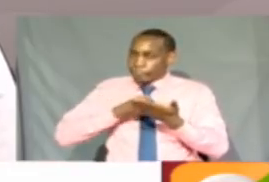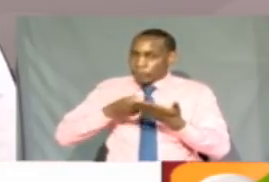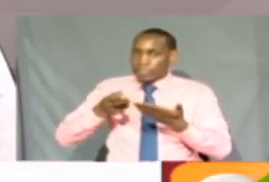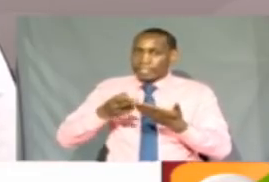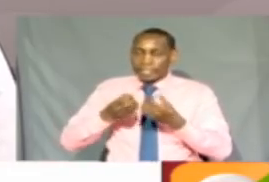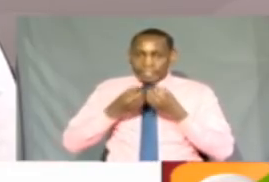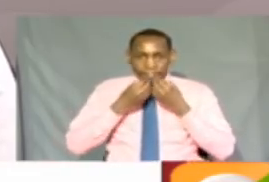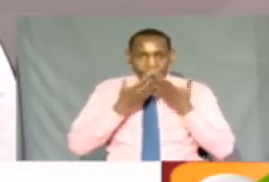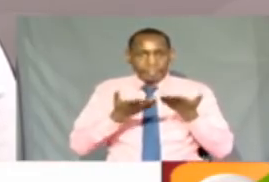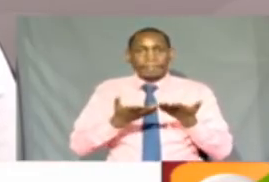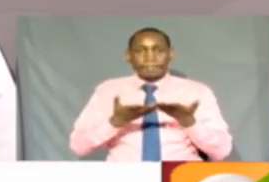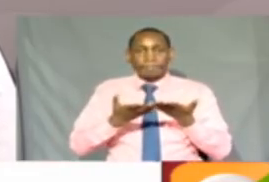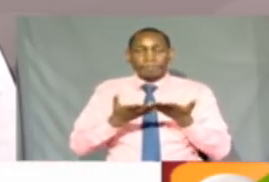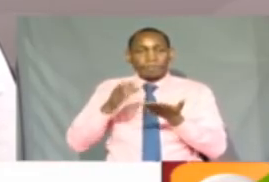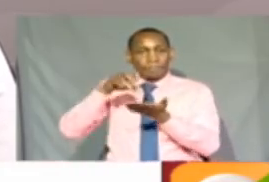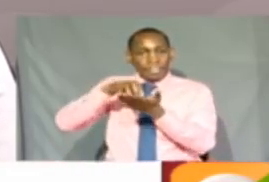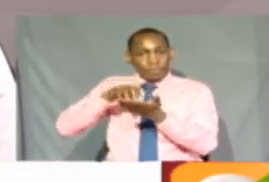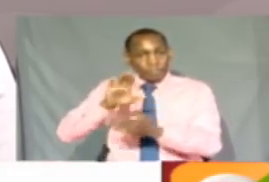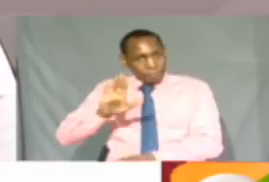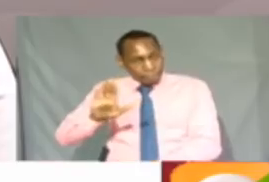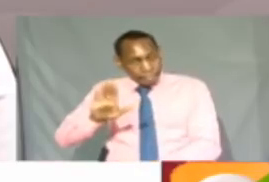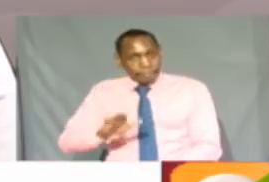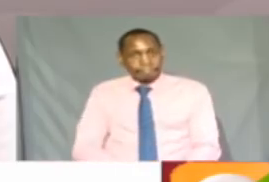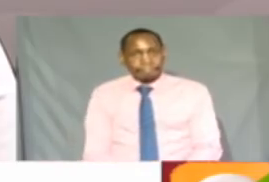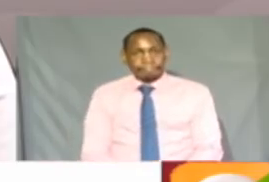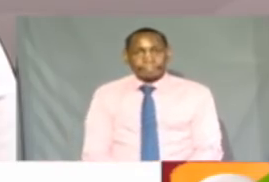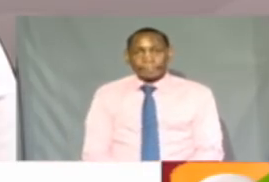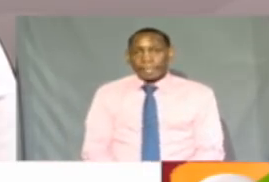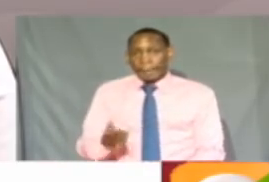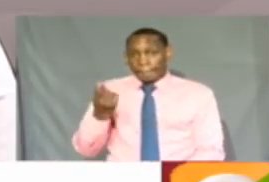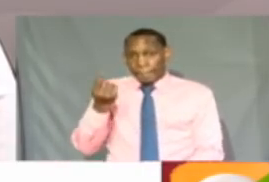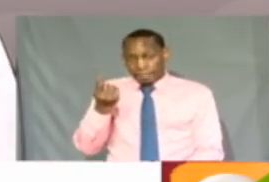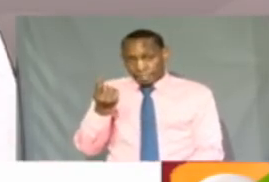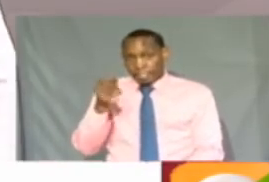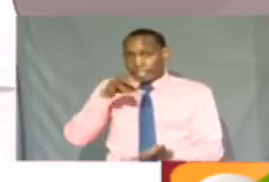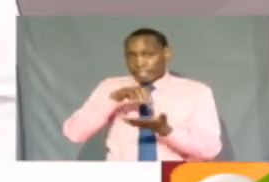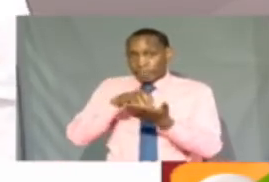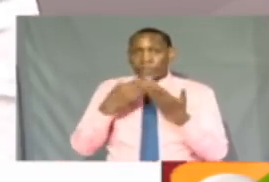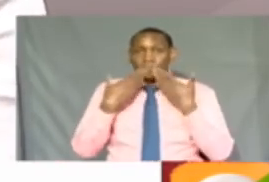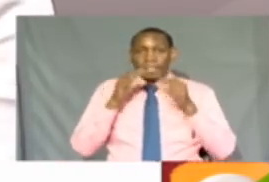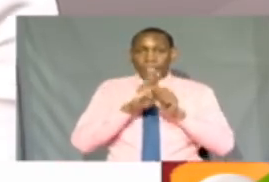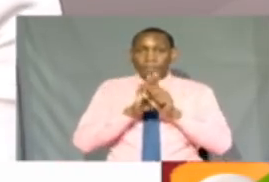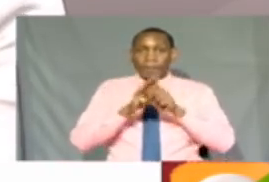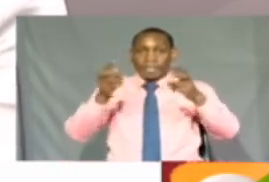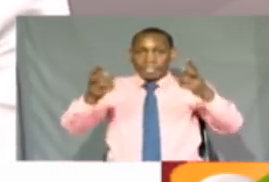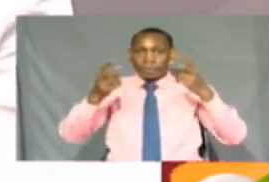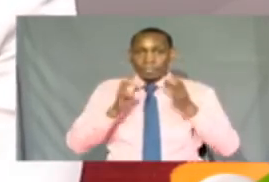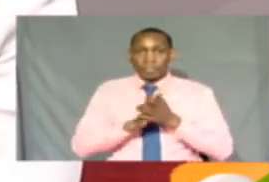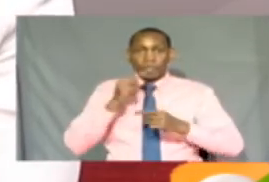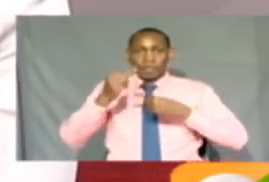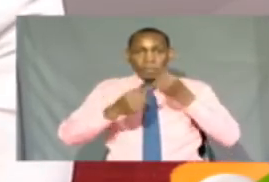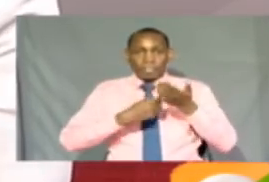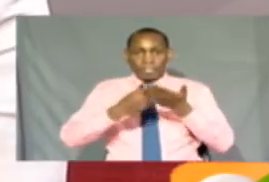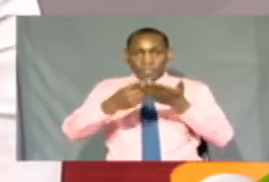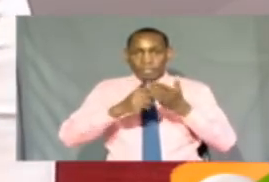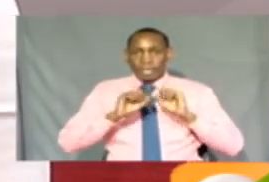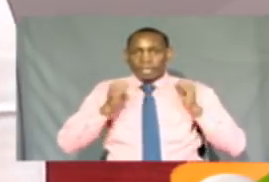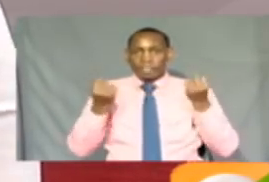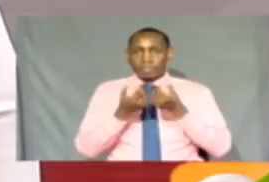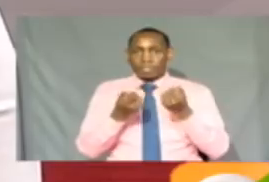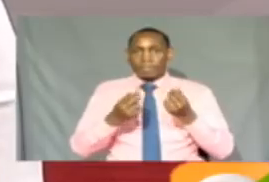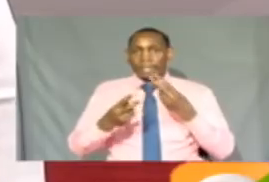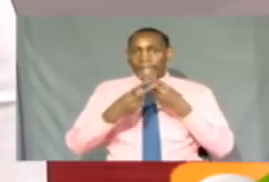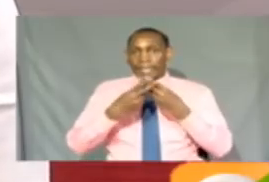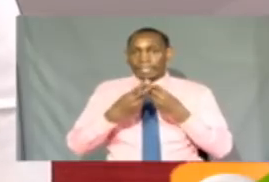someone know where you lie in terms of your financial circumstances. Thank you so much for watching. Keep the conversation going on social media,